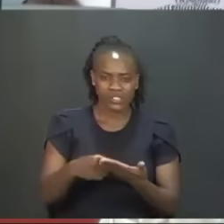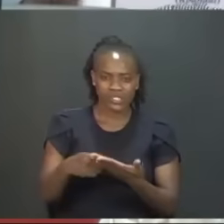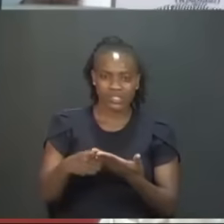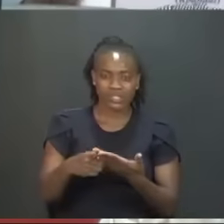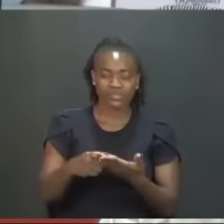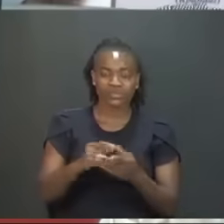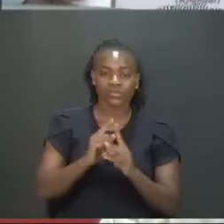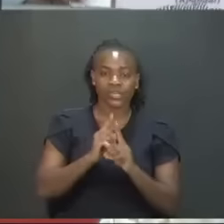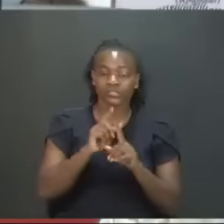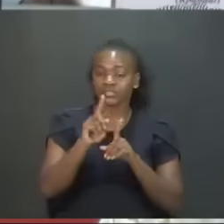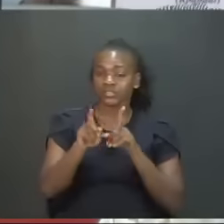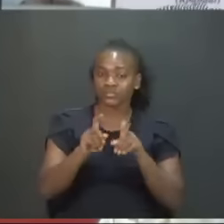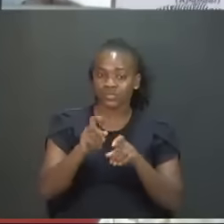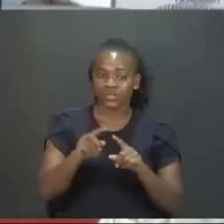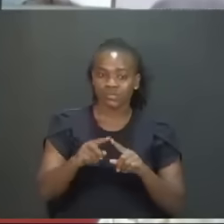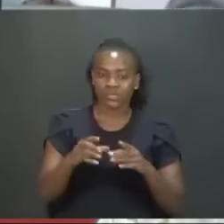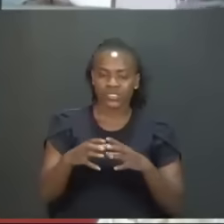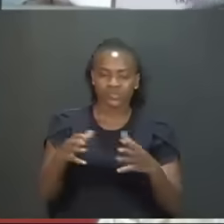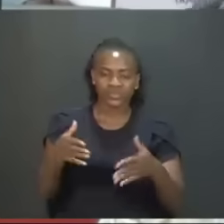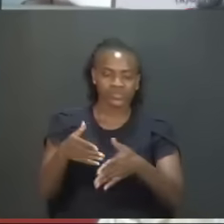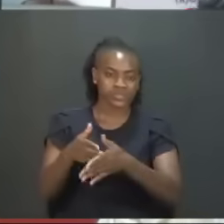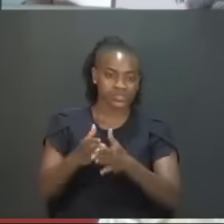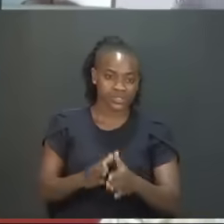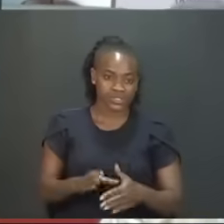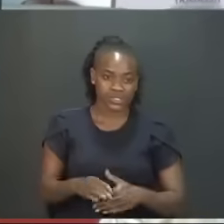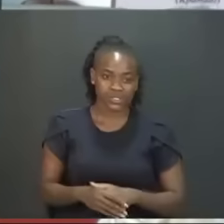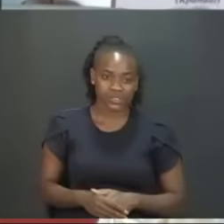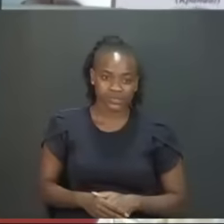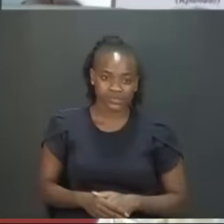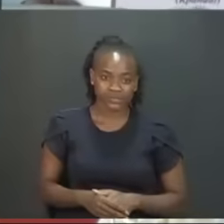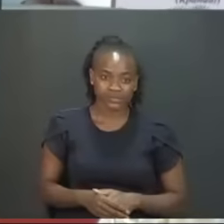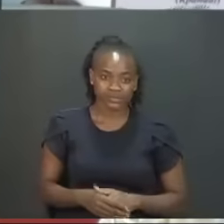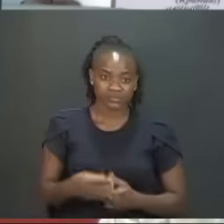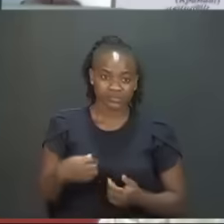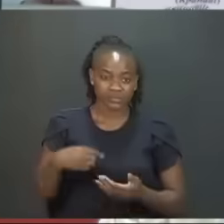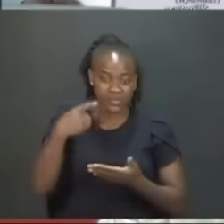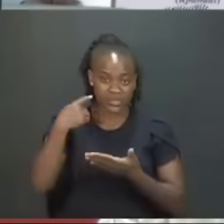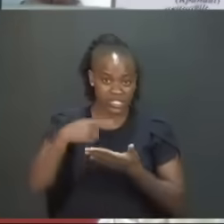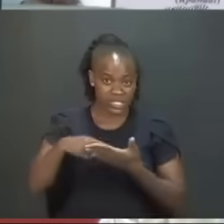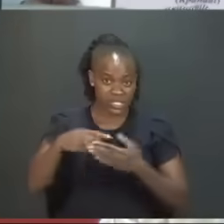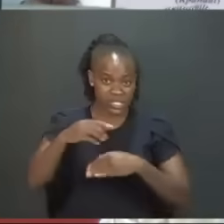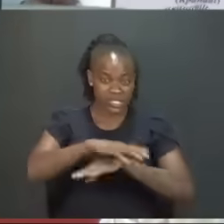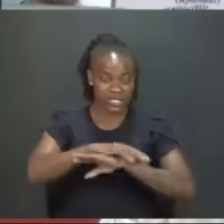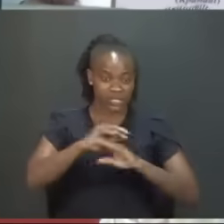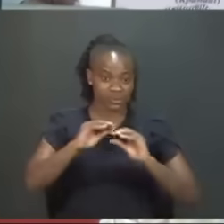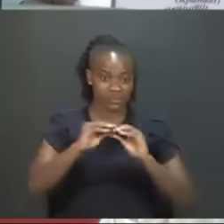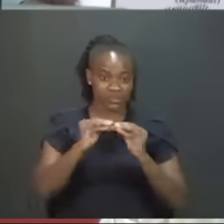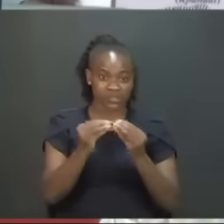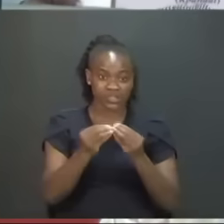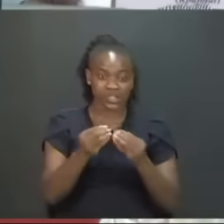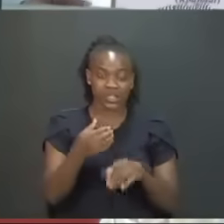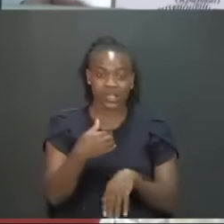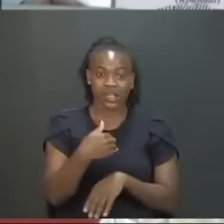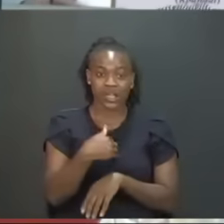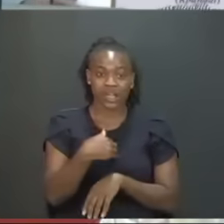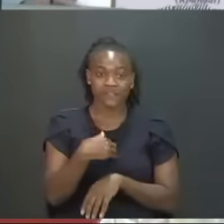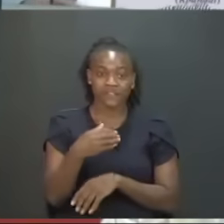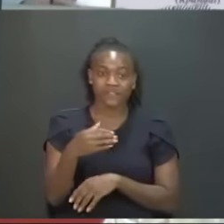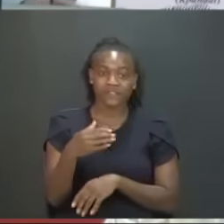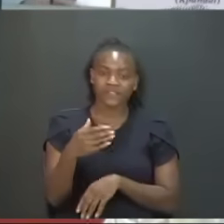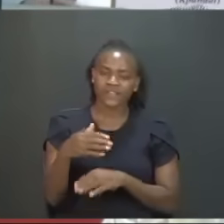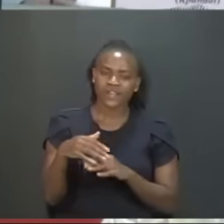But, Majority Leader, as of the last check at the table office, we have an outstanding